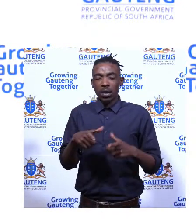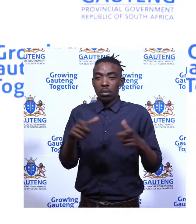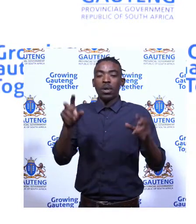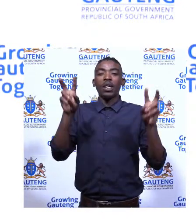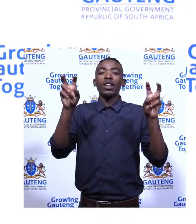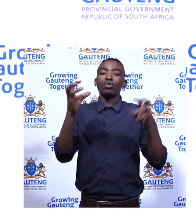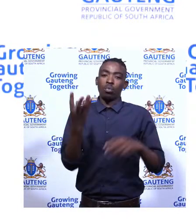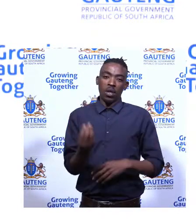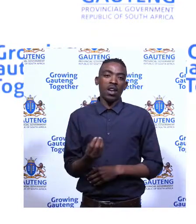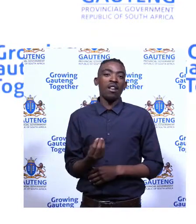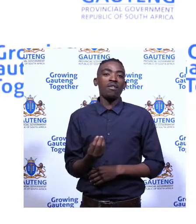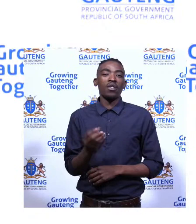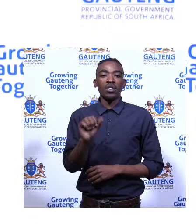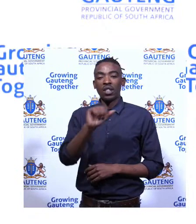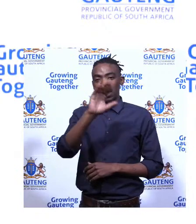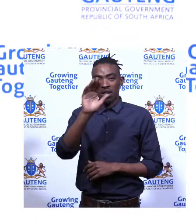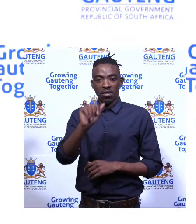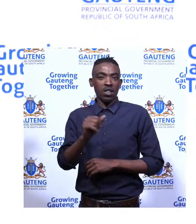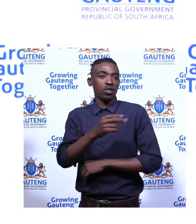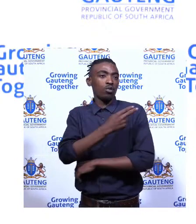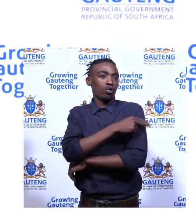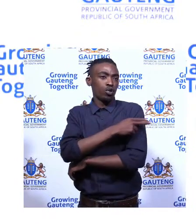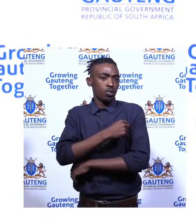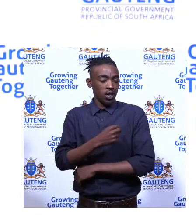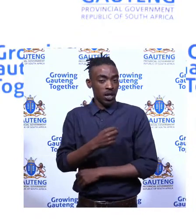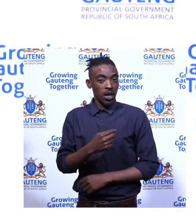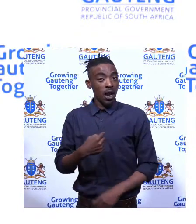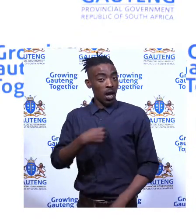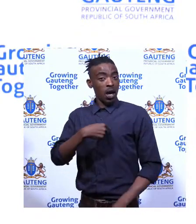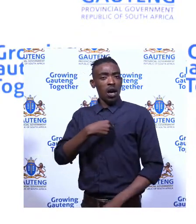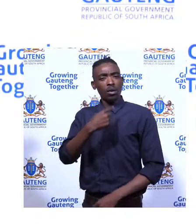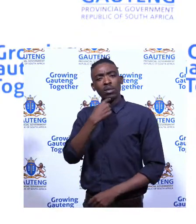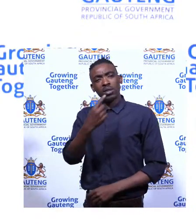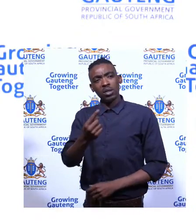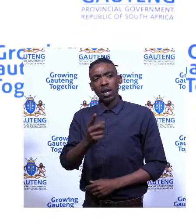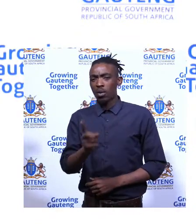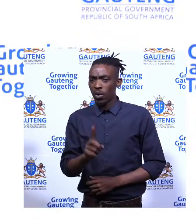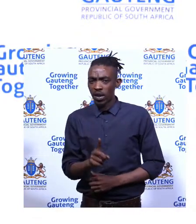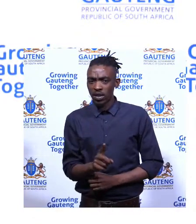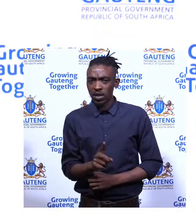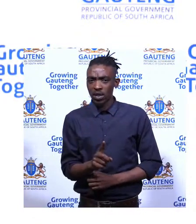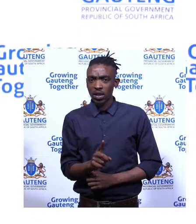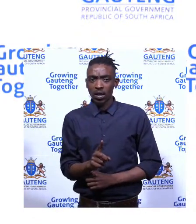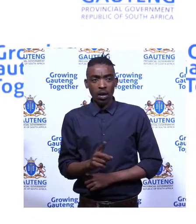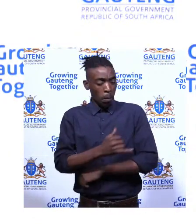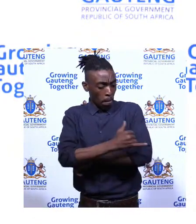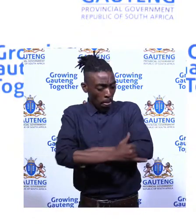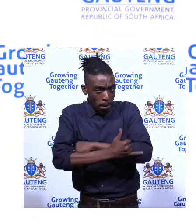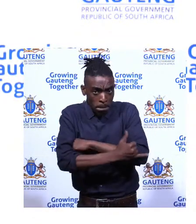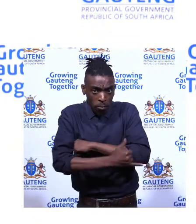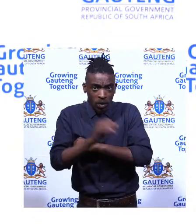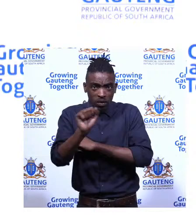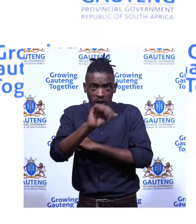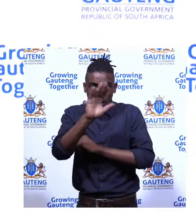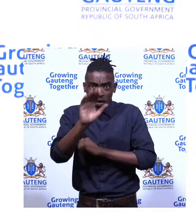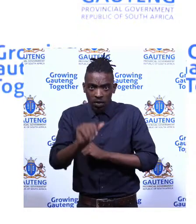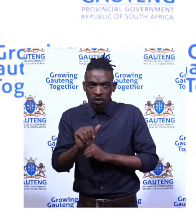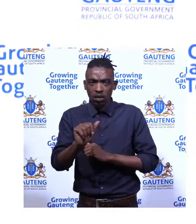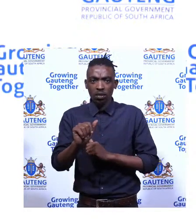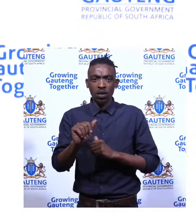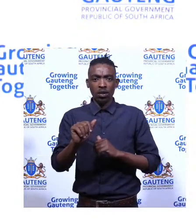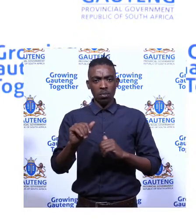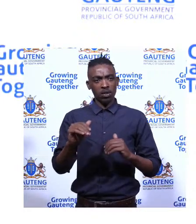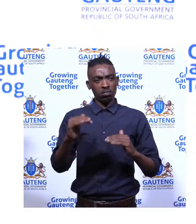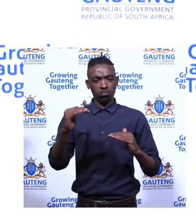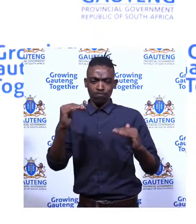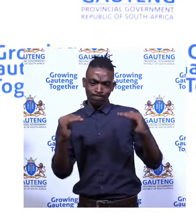whatever discussions will take place, I will say that the critical issue as a country we must face is balancing.